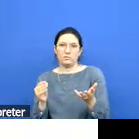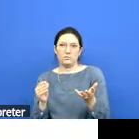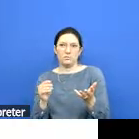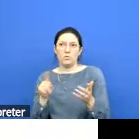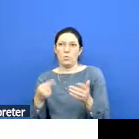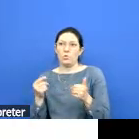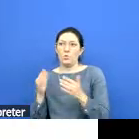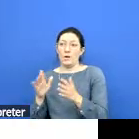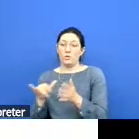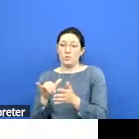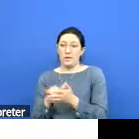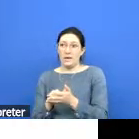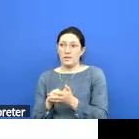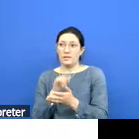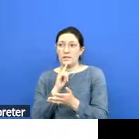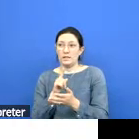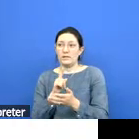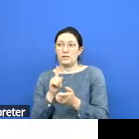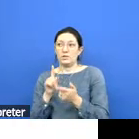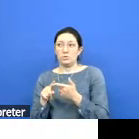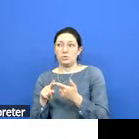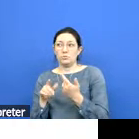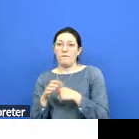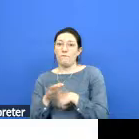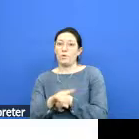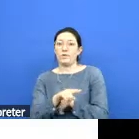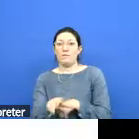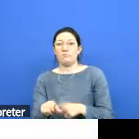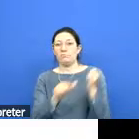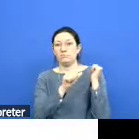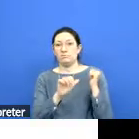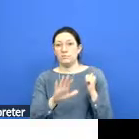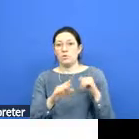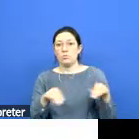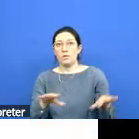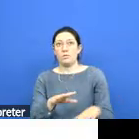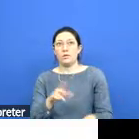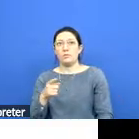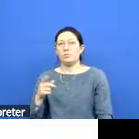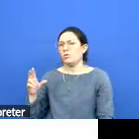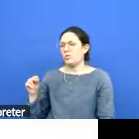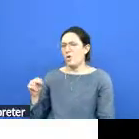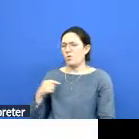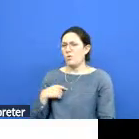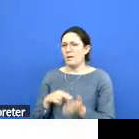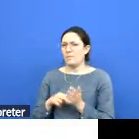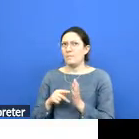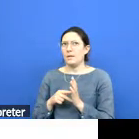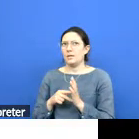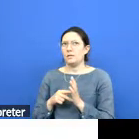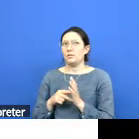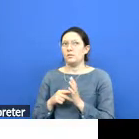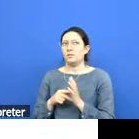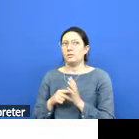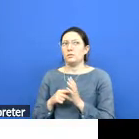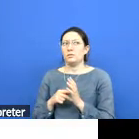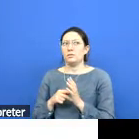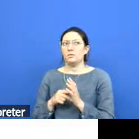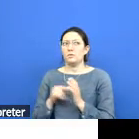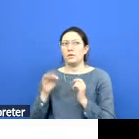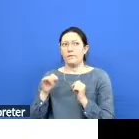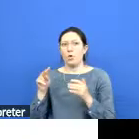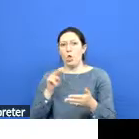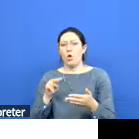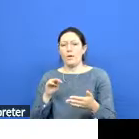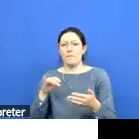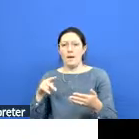way to do that is to essentially force them out of their property. well, no, I mean, when you look at a map, when you